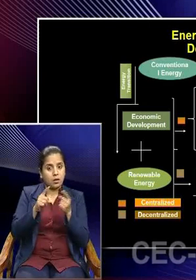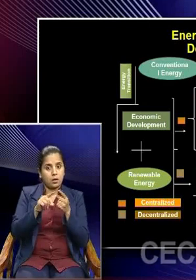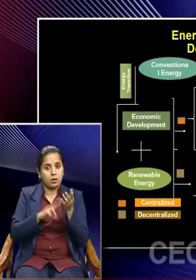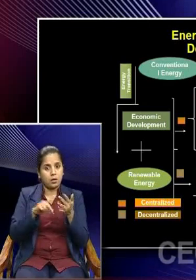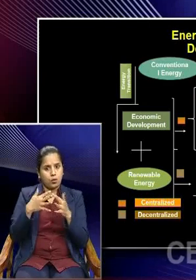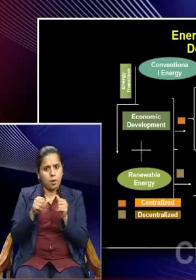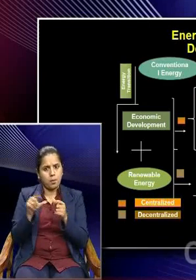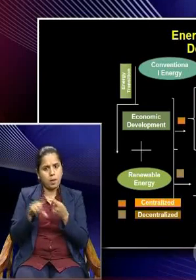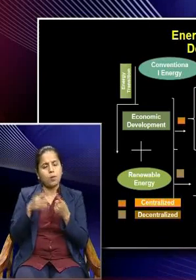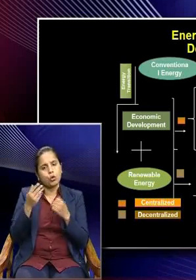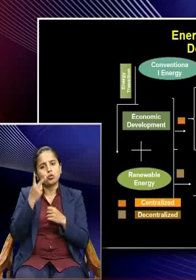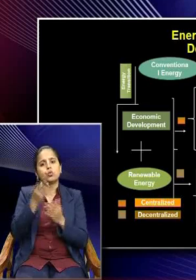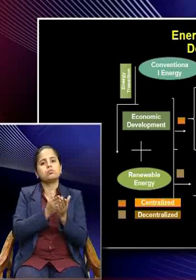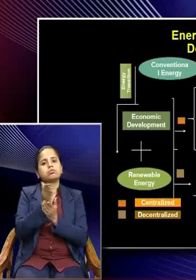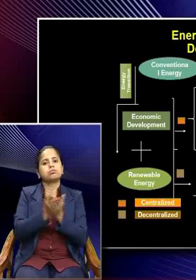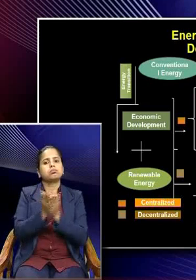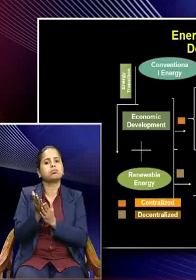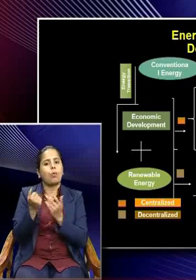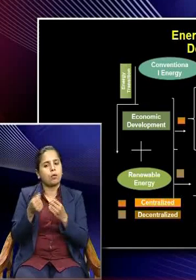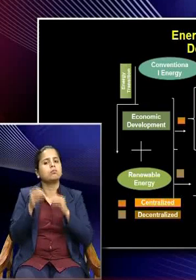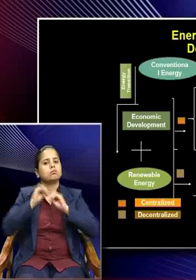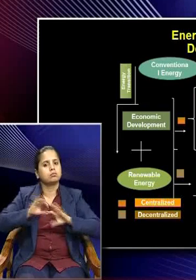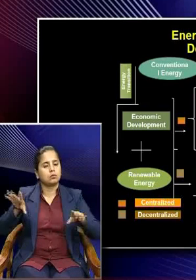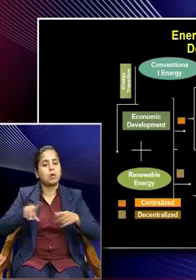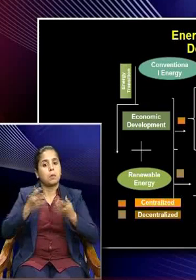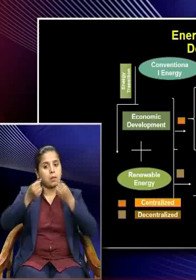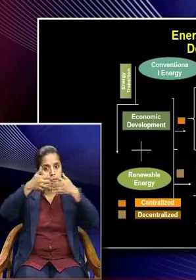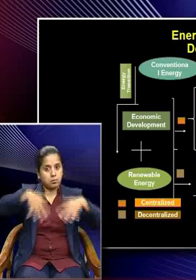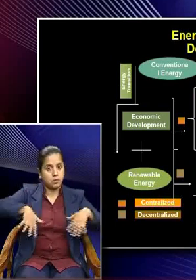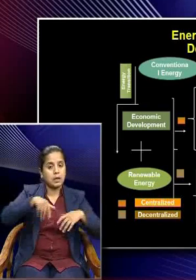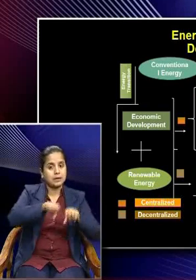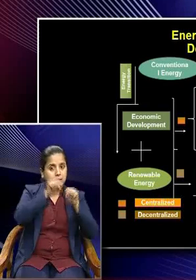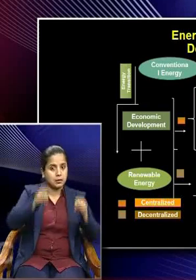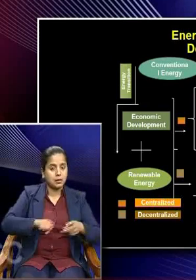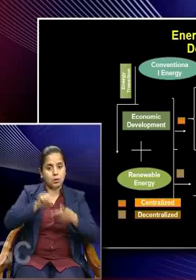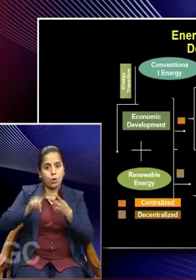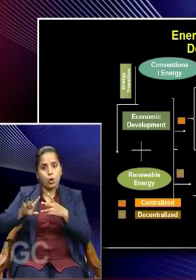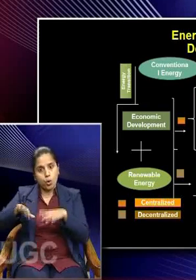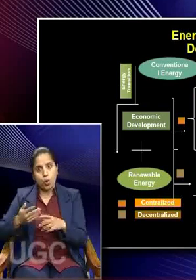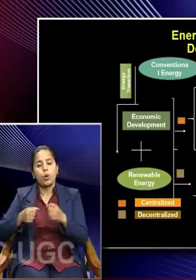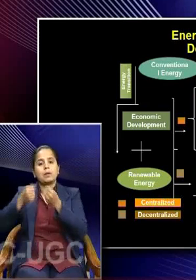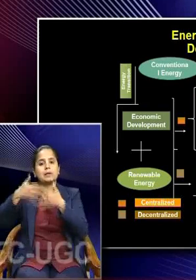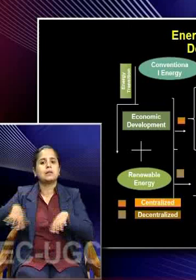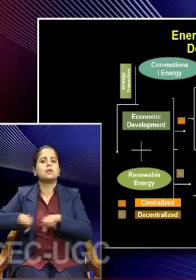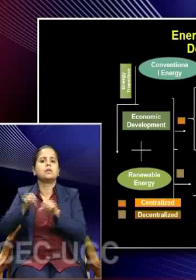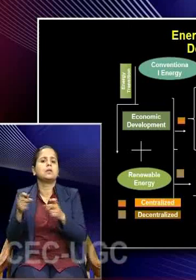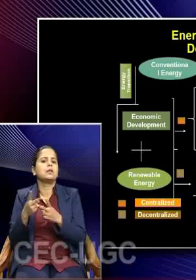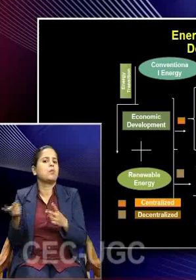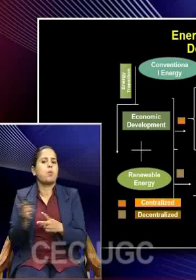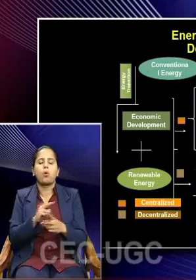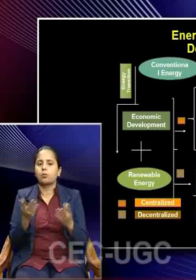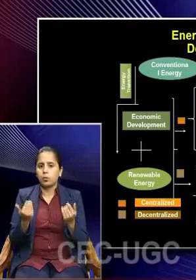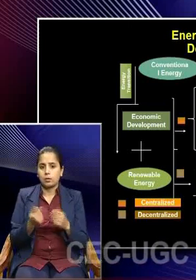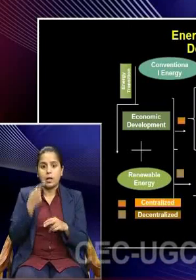can be launched in two ways. It can be through the centralized system and can be through the decentralized system. Now, if